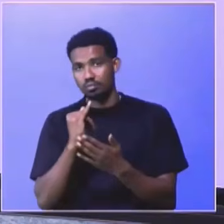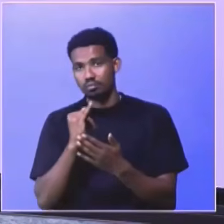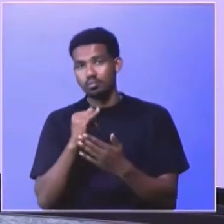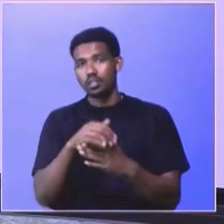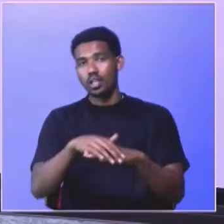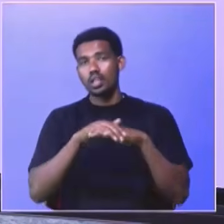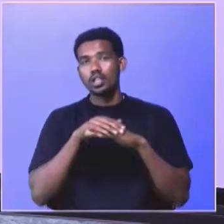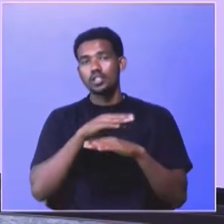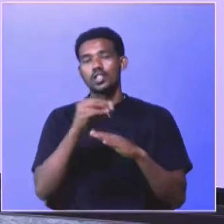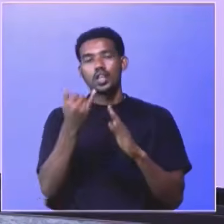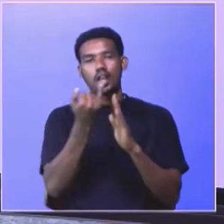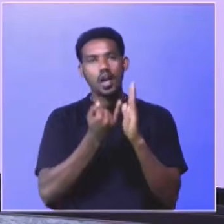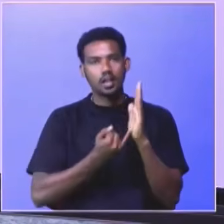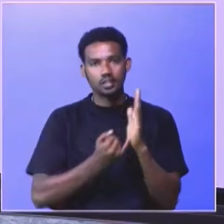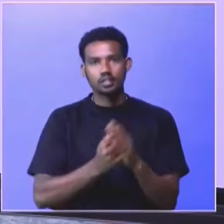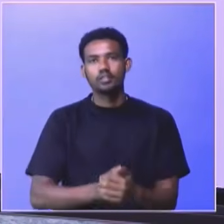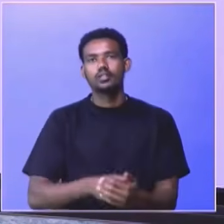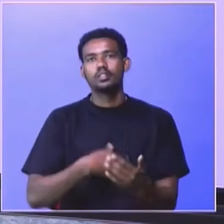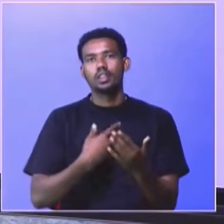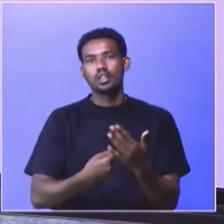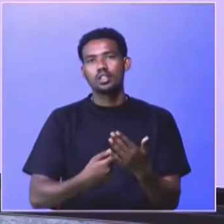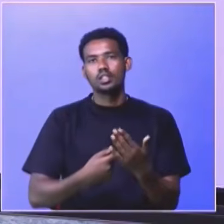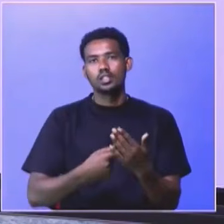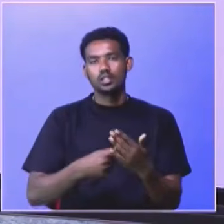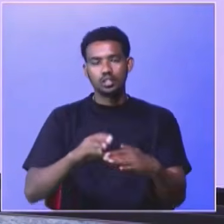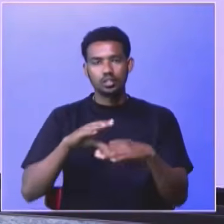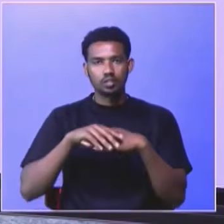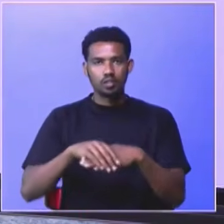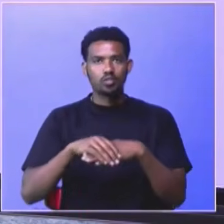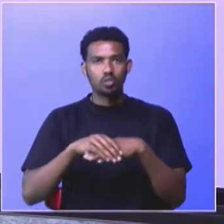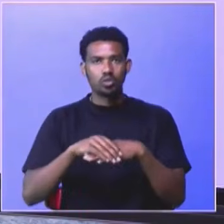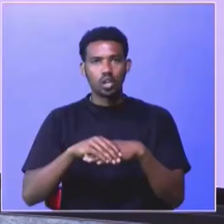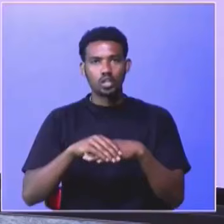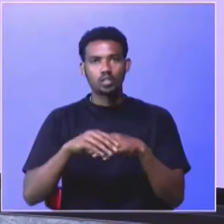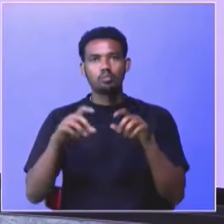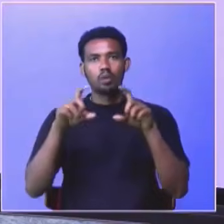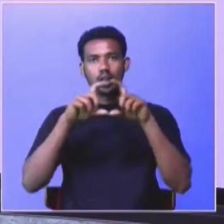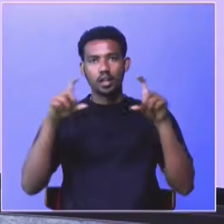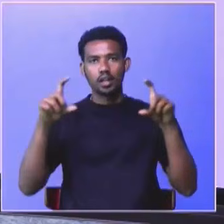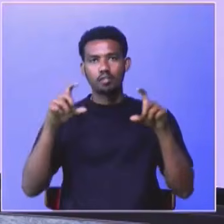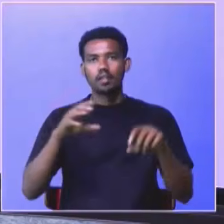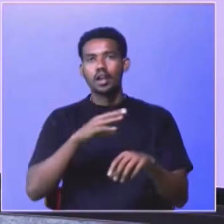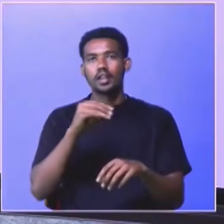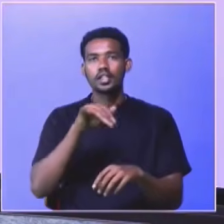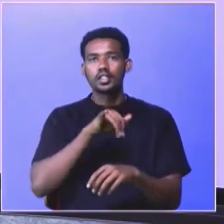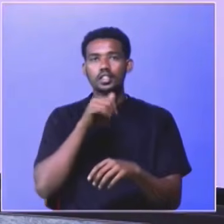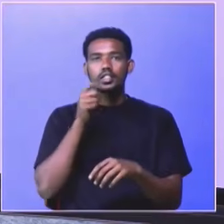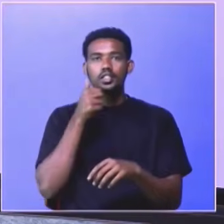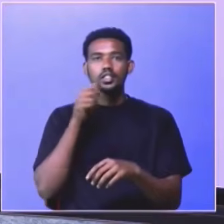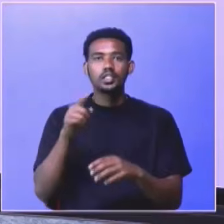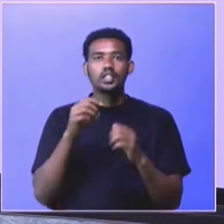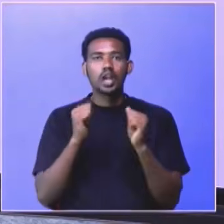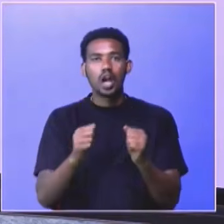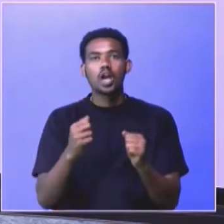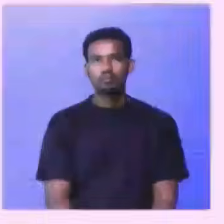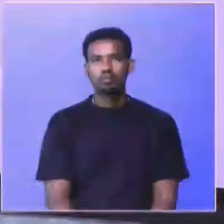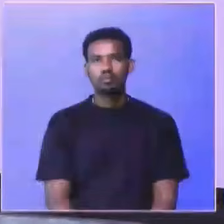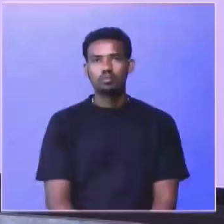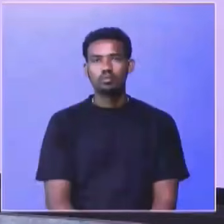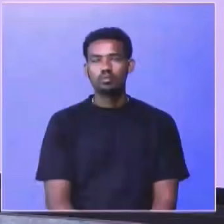and art. This is self-introduction paragraph. And also, she can use also